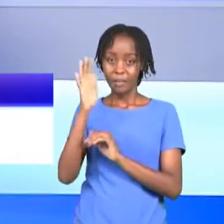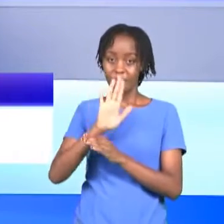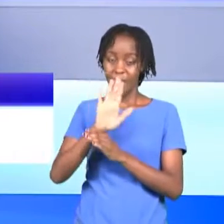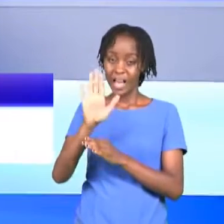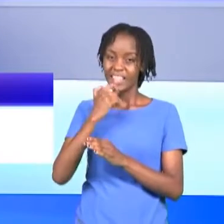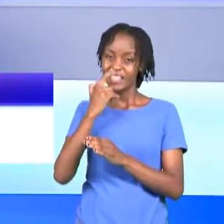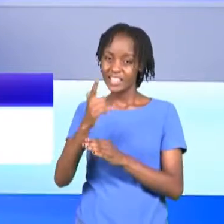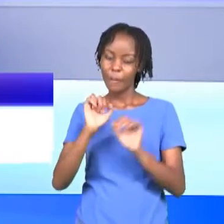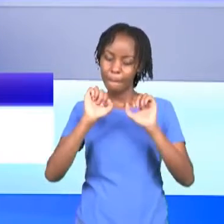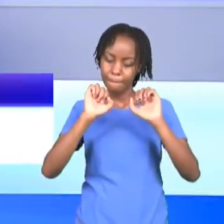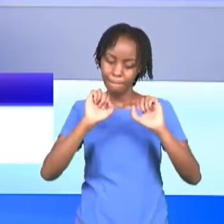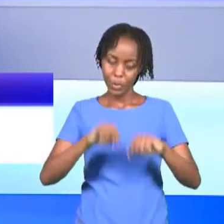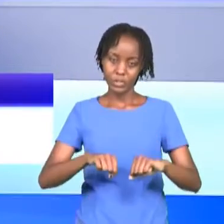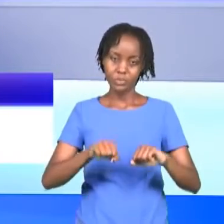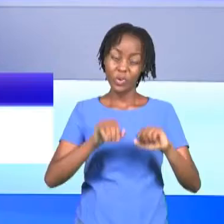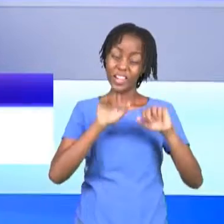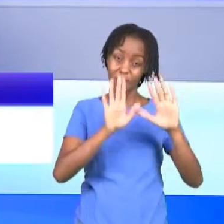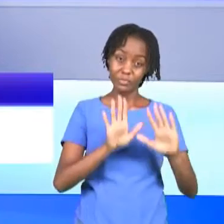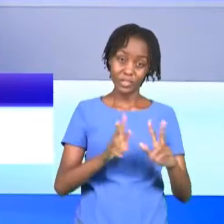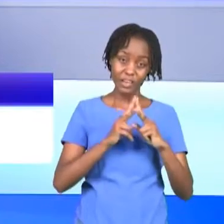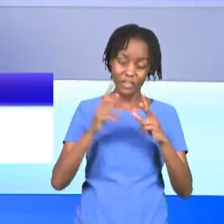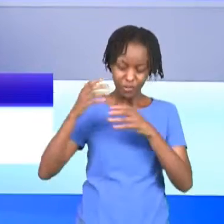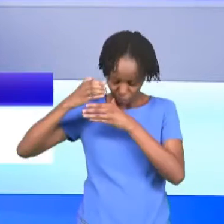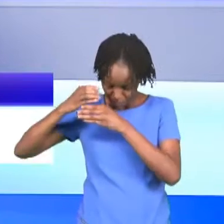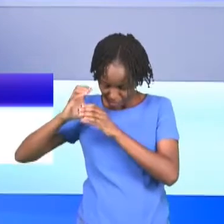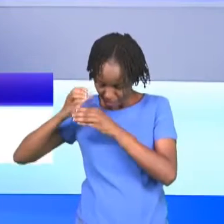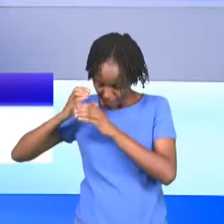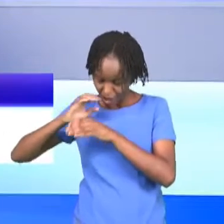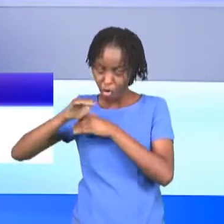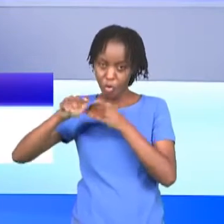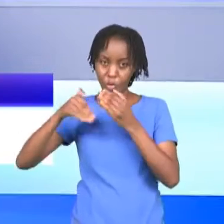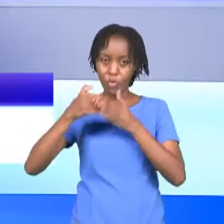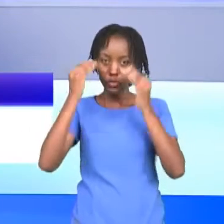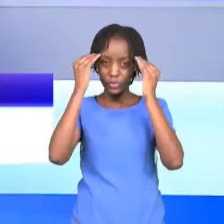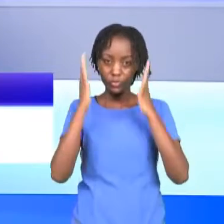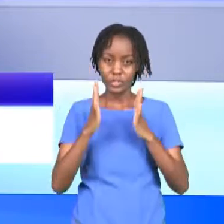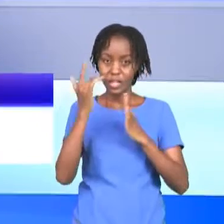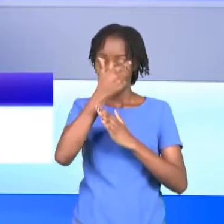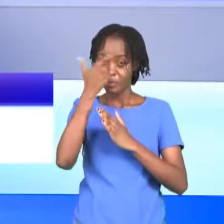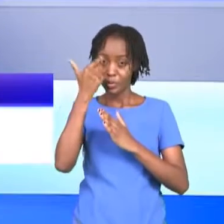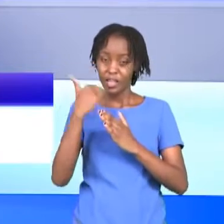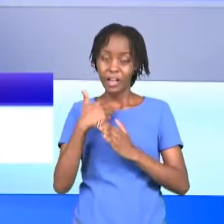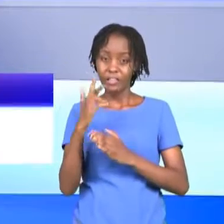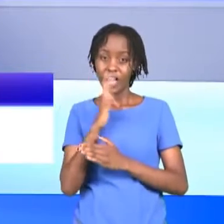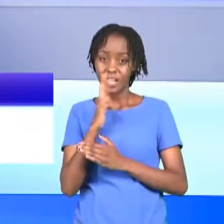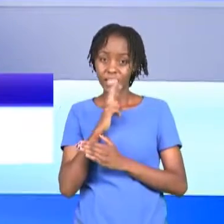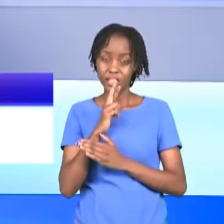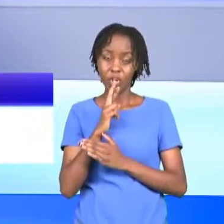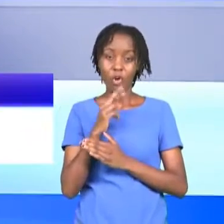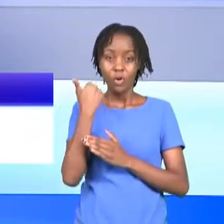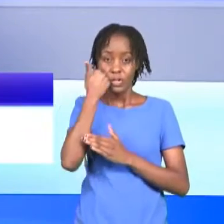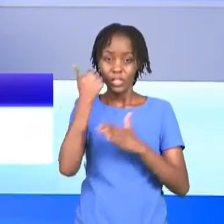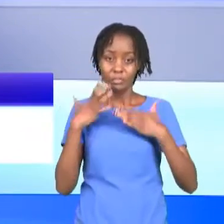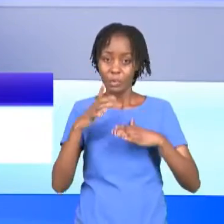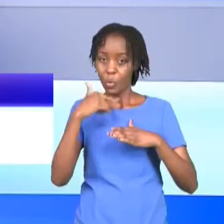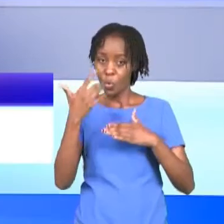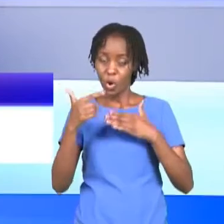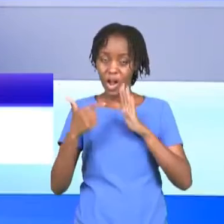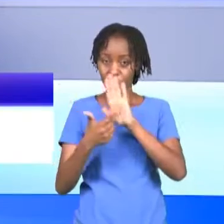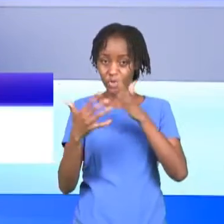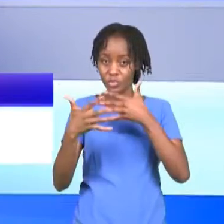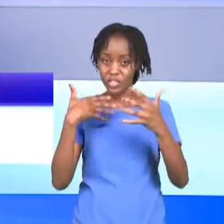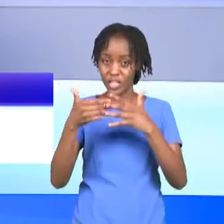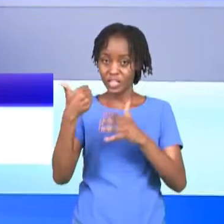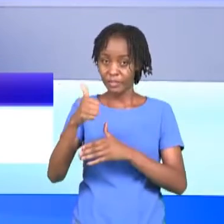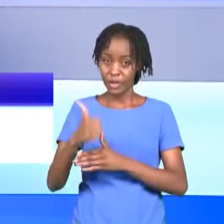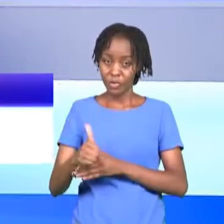there might be a need to conduct the test in schools due to the risk posed by asymptomatic patients. While addressing the media during a daily briefing